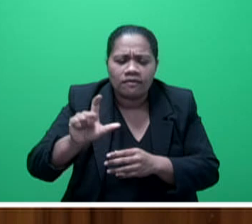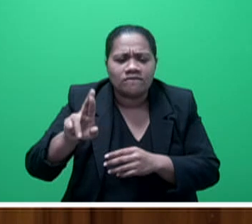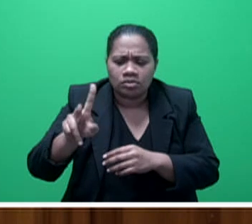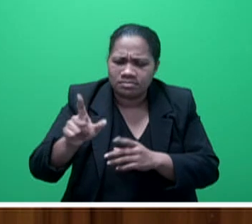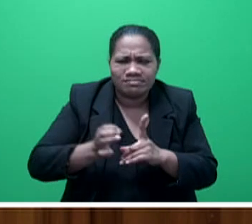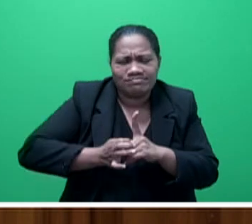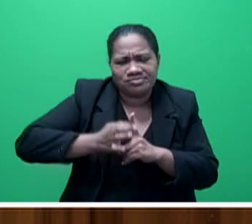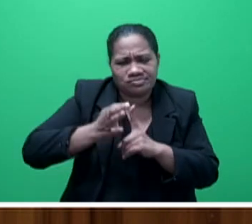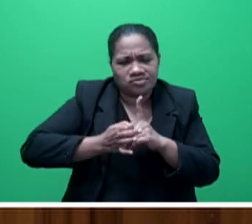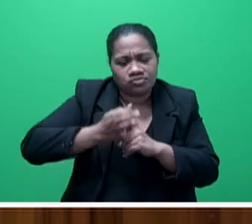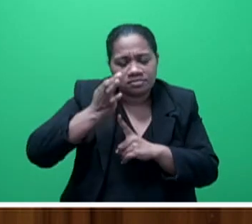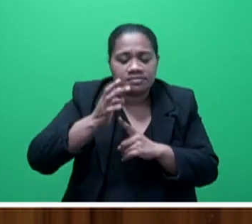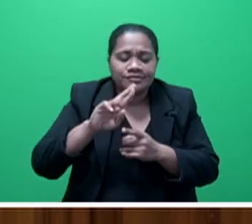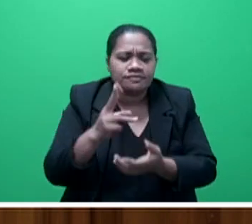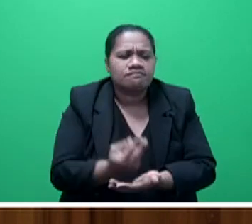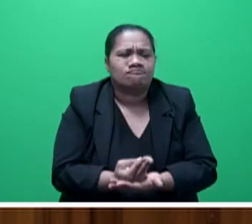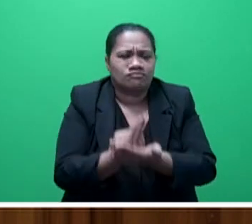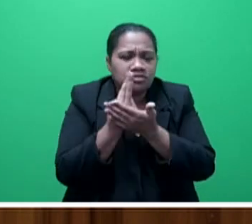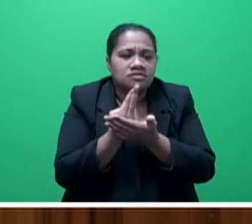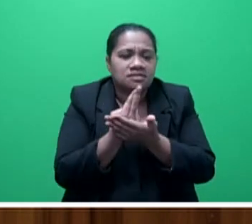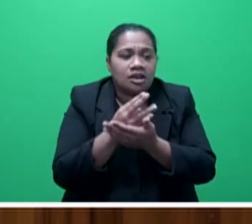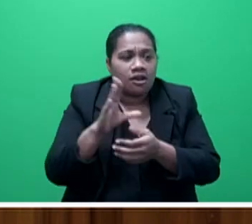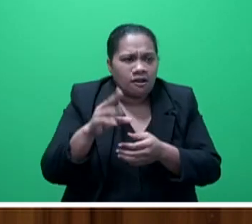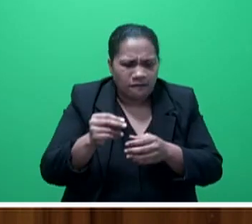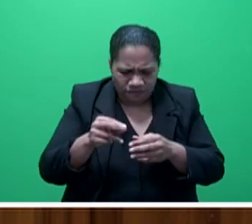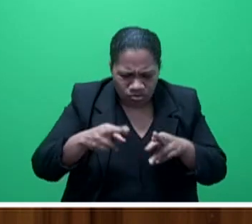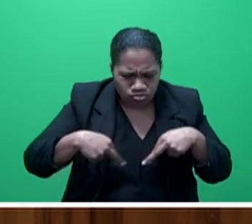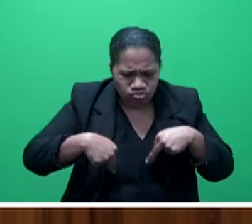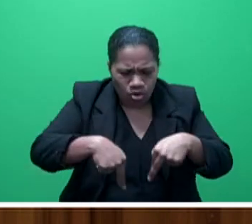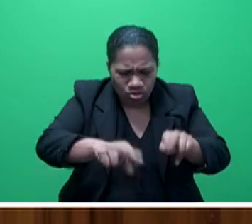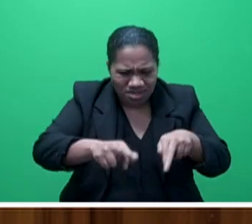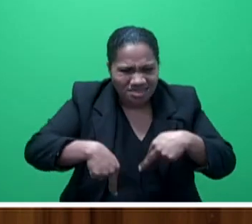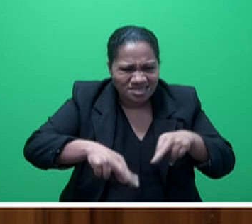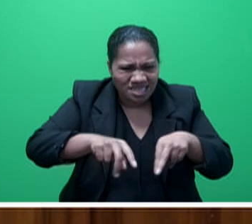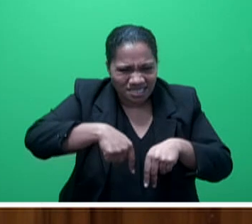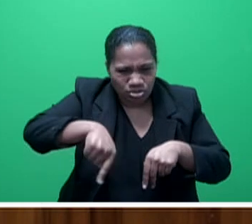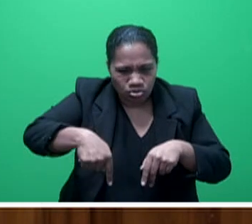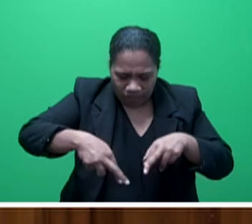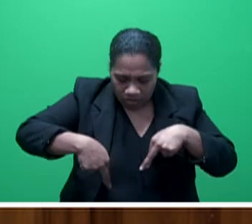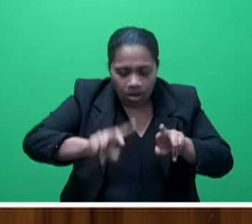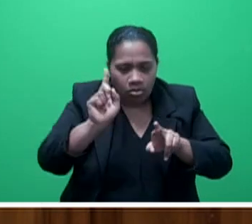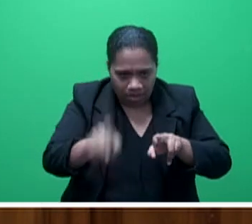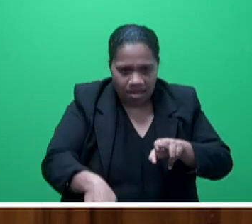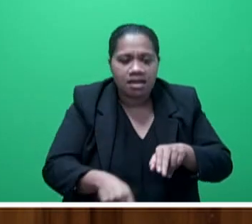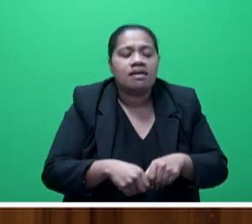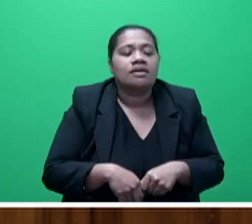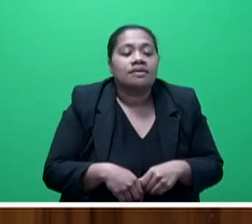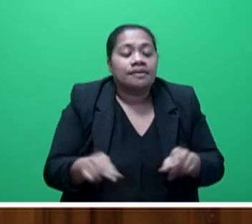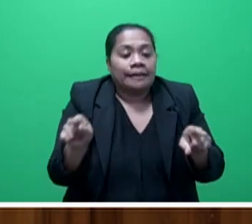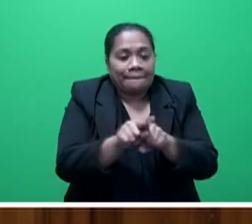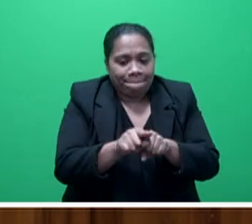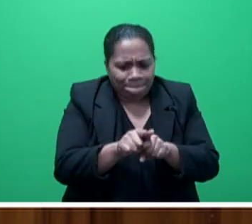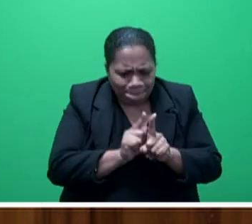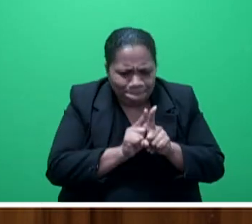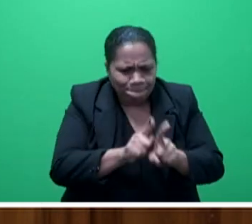allocation for rehabilitation to Queen Elizabeth Drive from Ratuskuna to Lodala Bay Road, and this will also align and replace